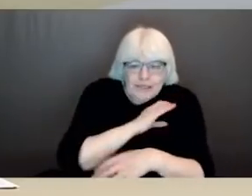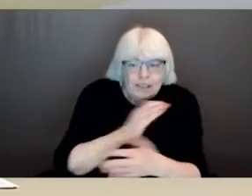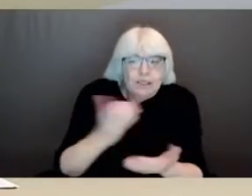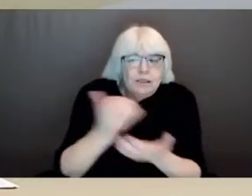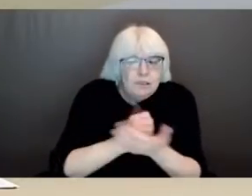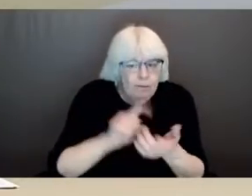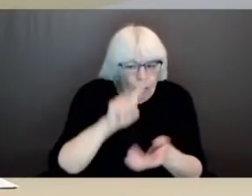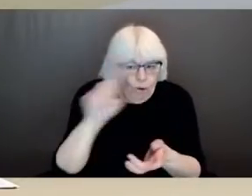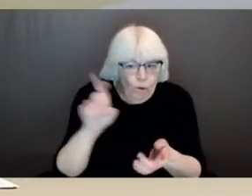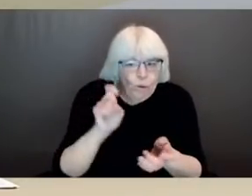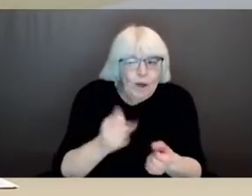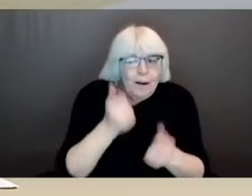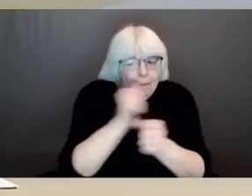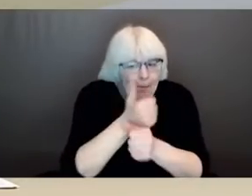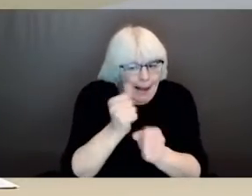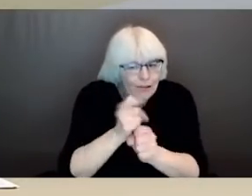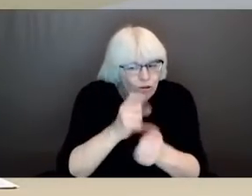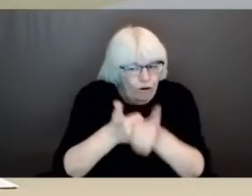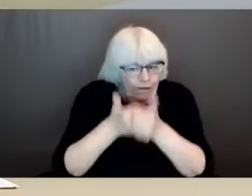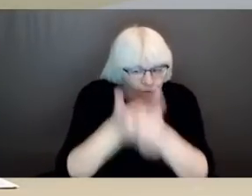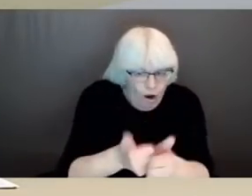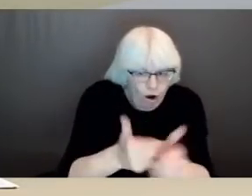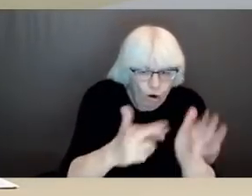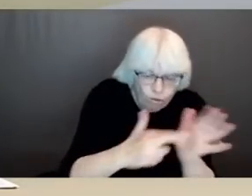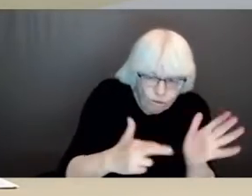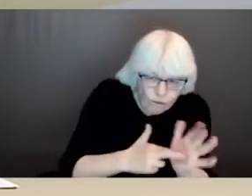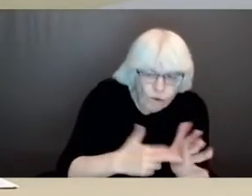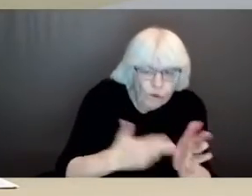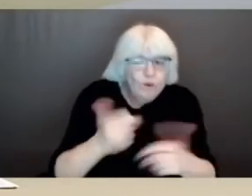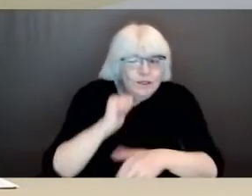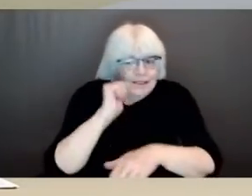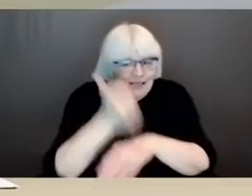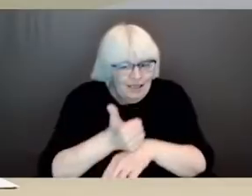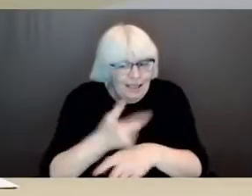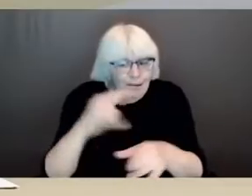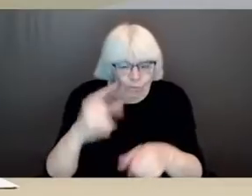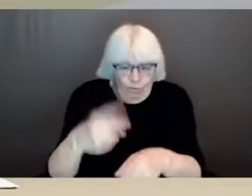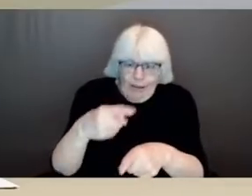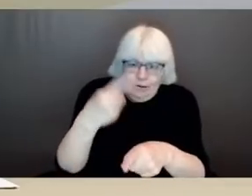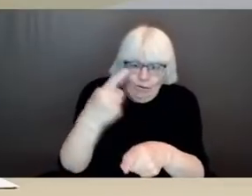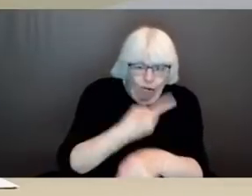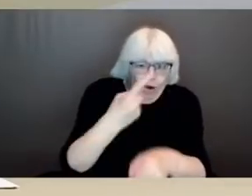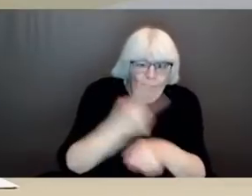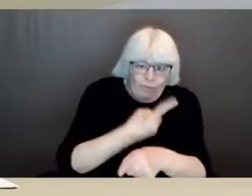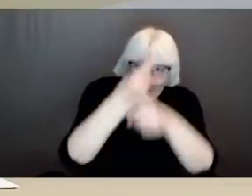doing, putting it in place the way it was intended. So